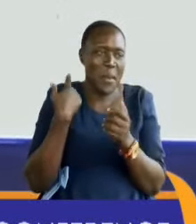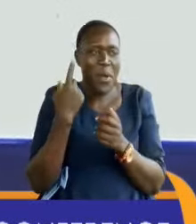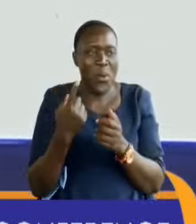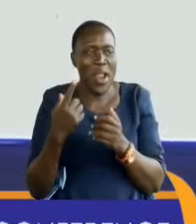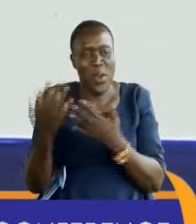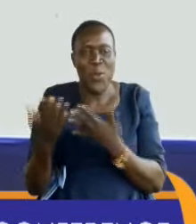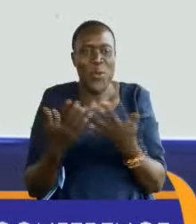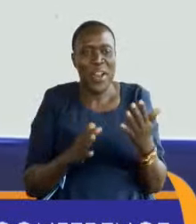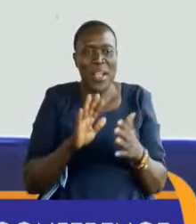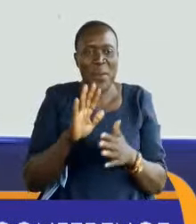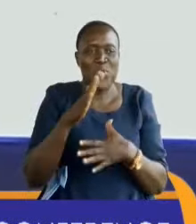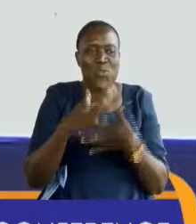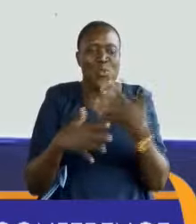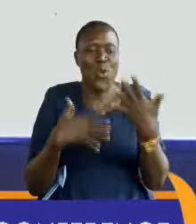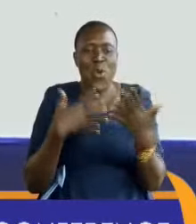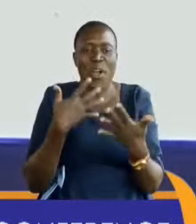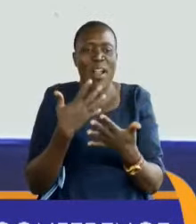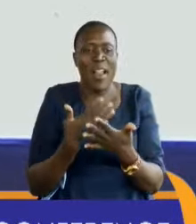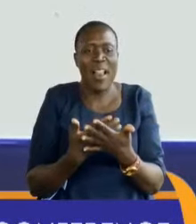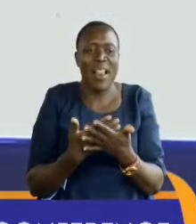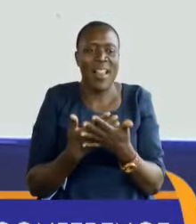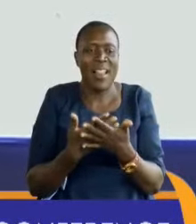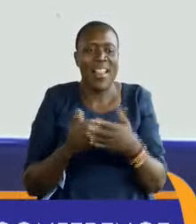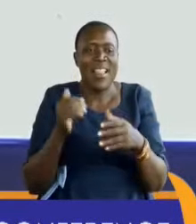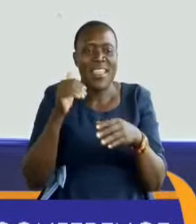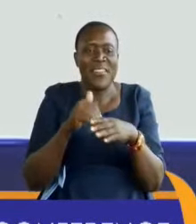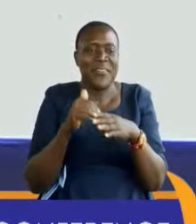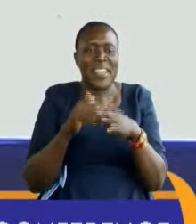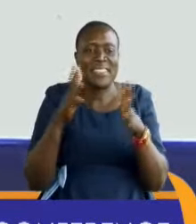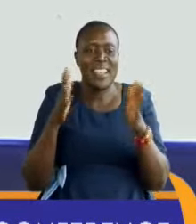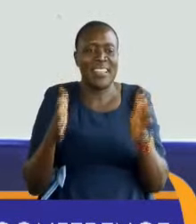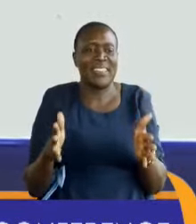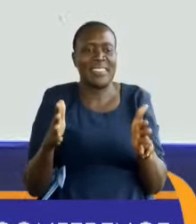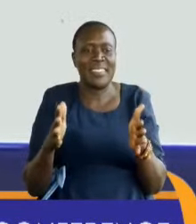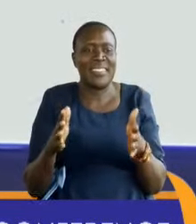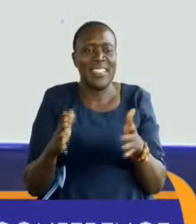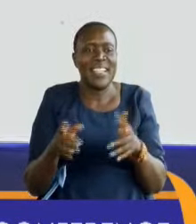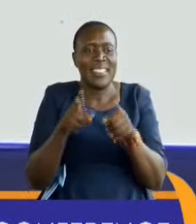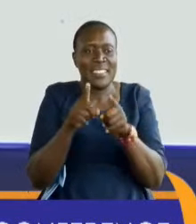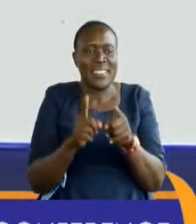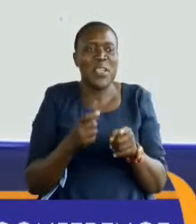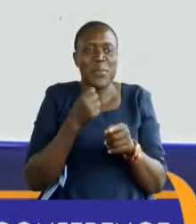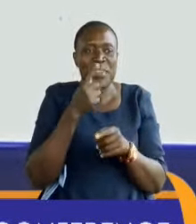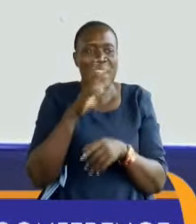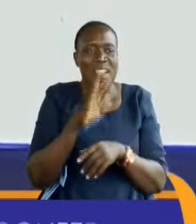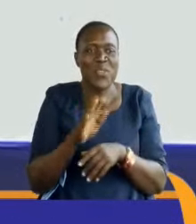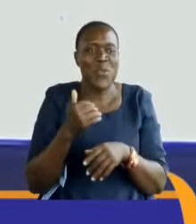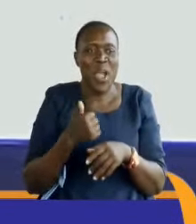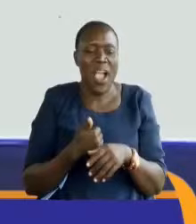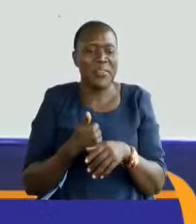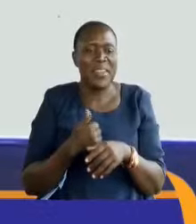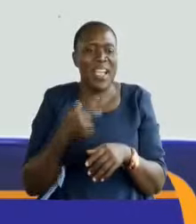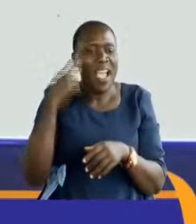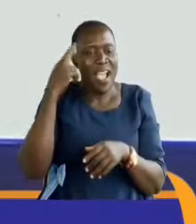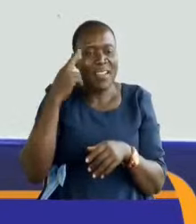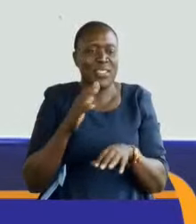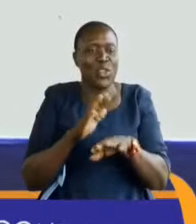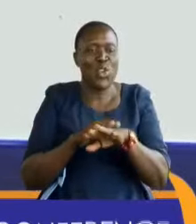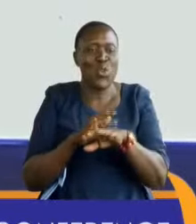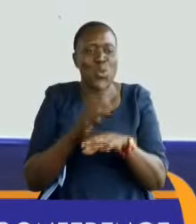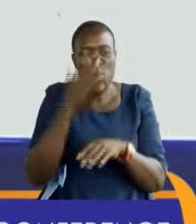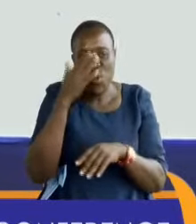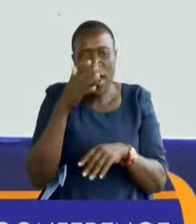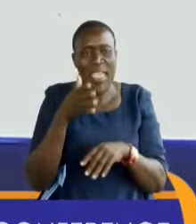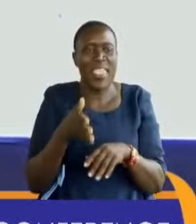you all, to welcome all investors, and to assure you there is a good reason as to why we are